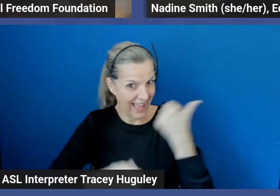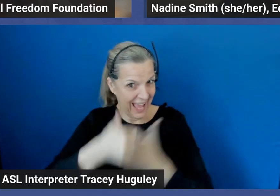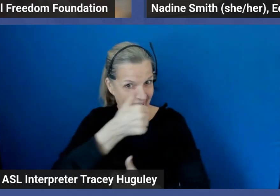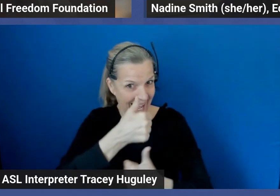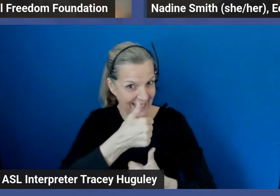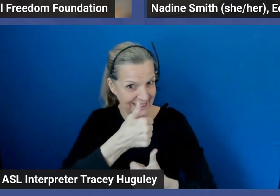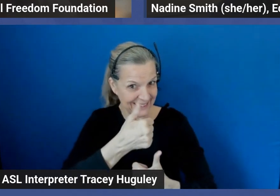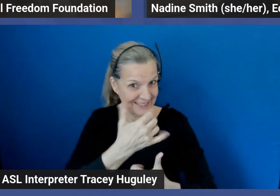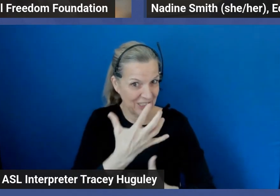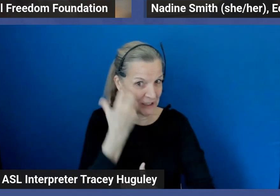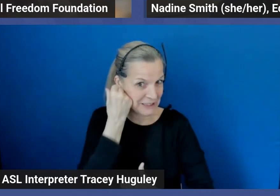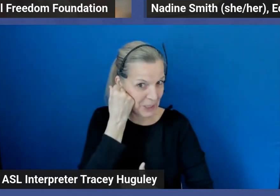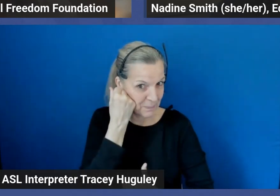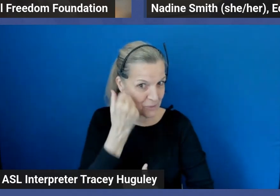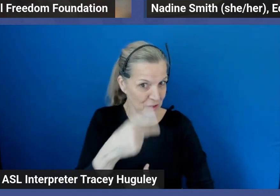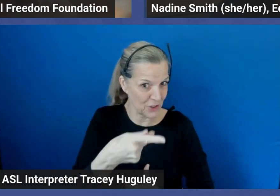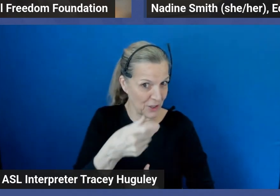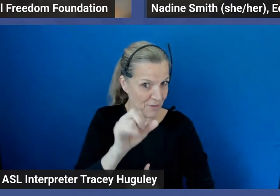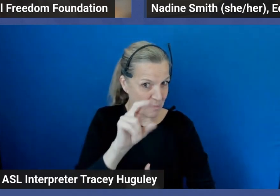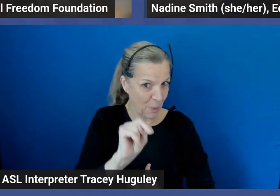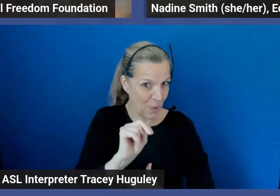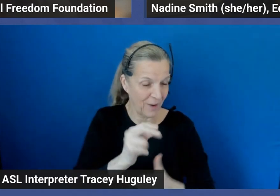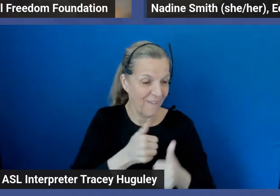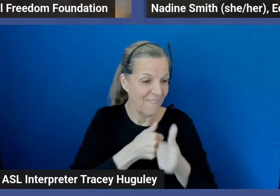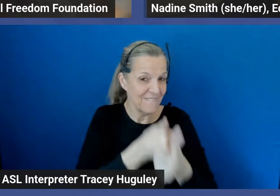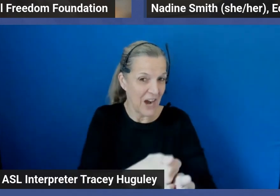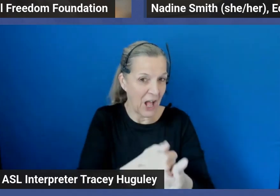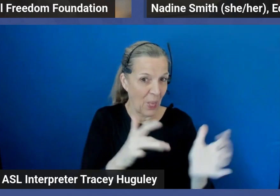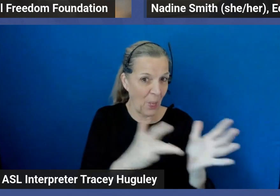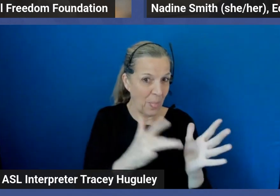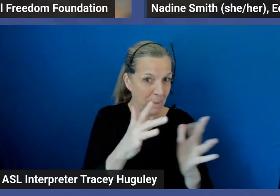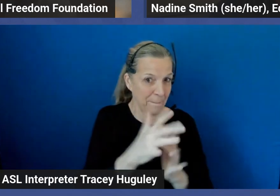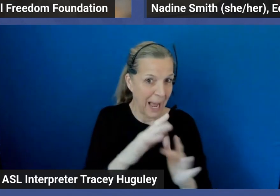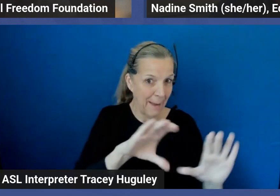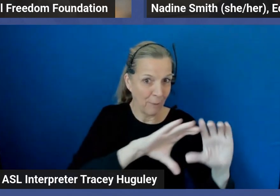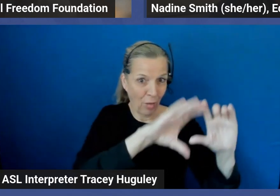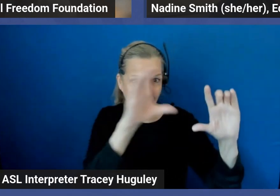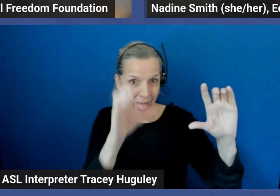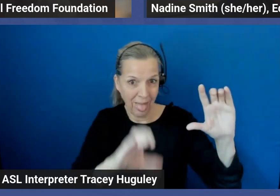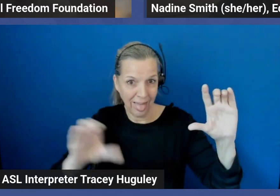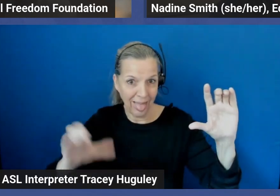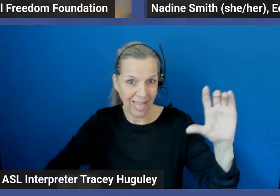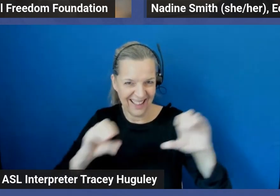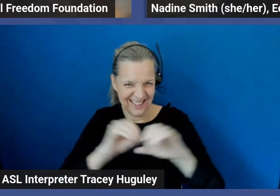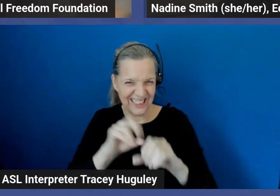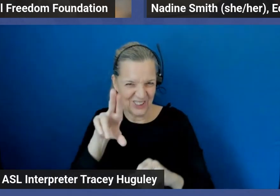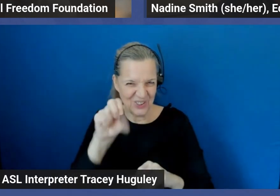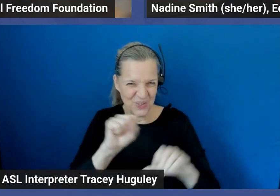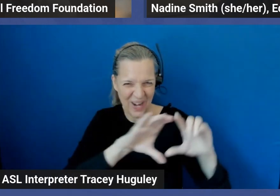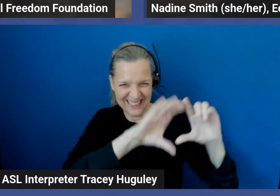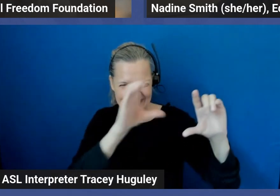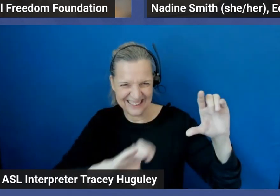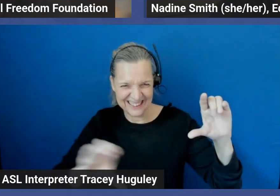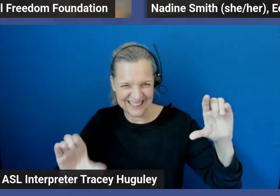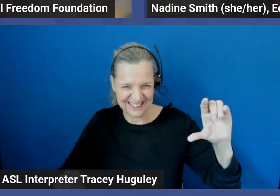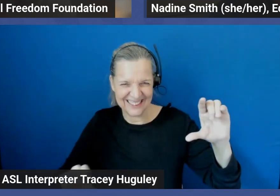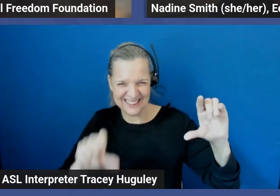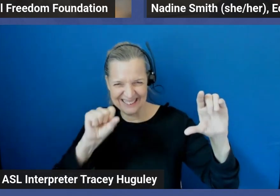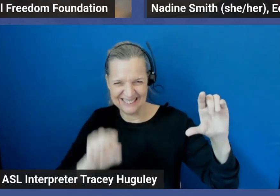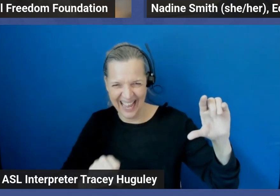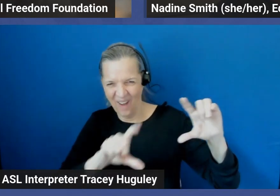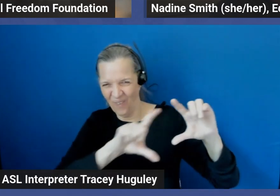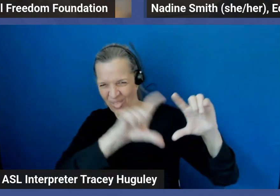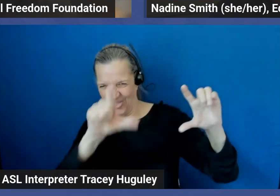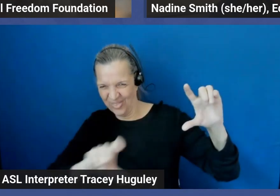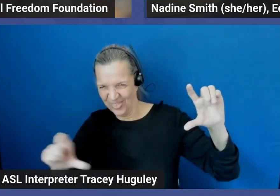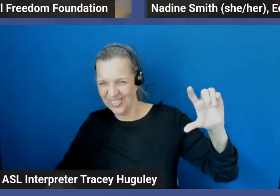porn, just follow the Bible Belt, right? All of the places, every time people introduce legislation, it always feels